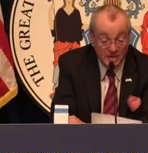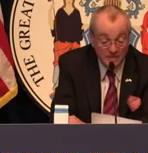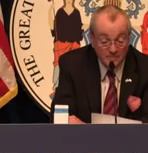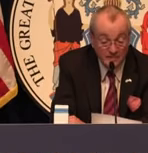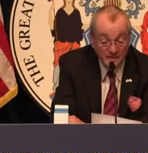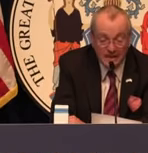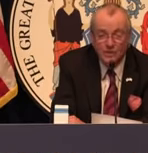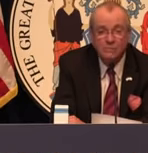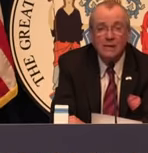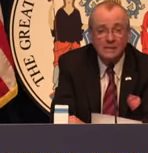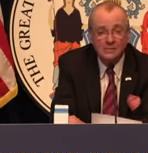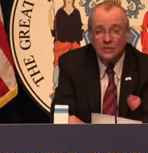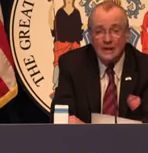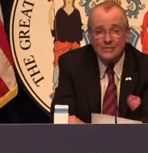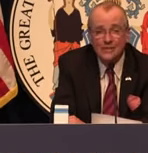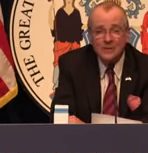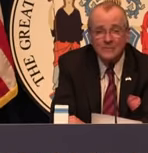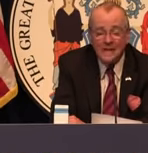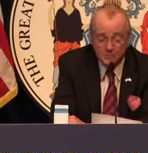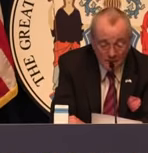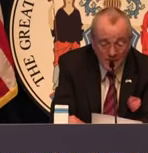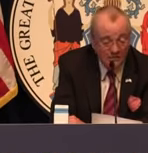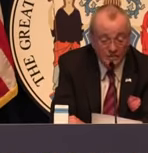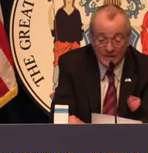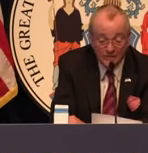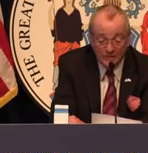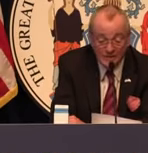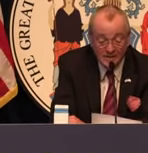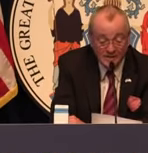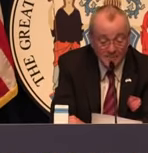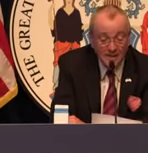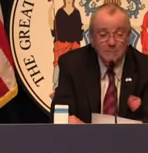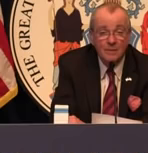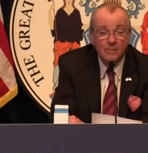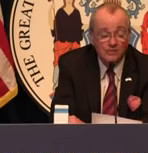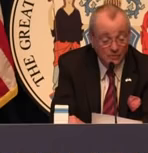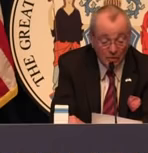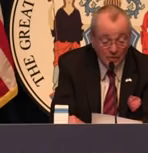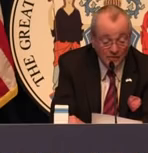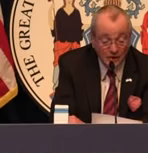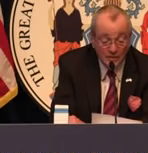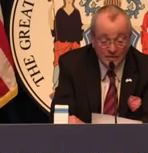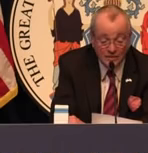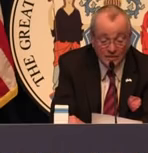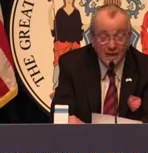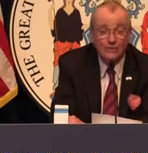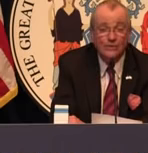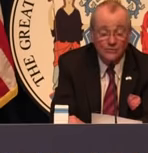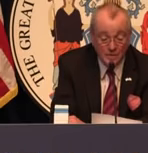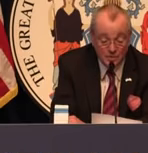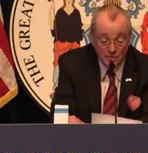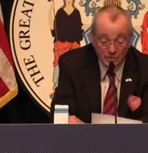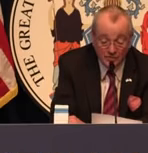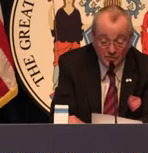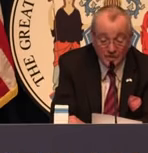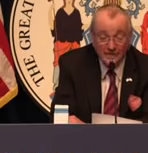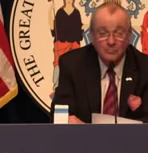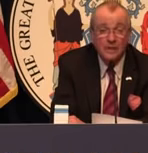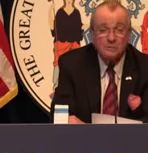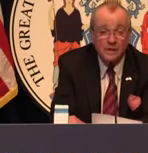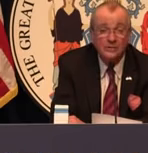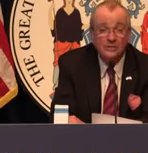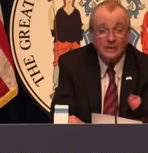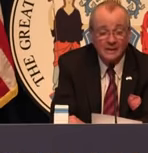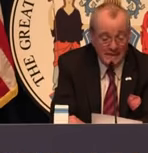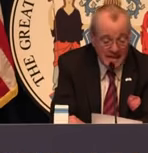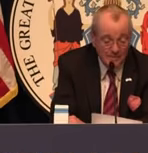tough fighter, a tremendous life, a tremendous legacy. May the memories of all Sarah did throughout her century plus